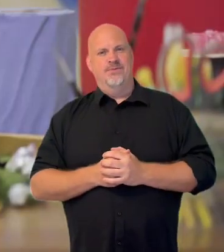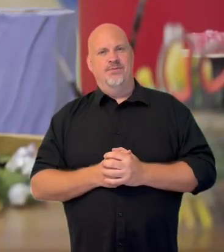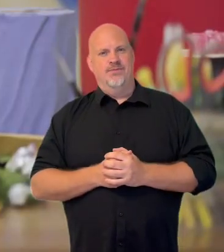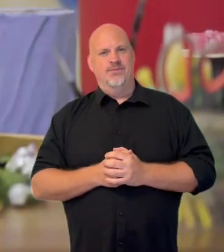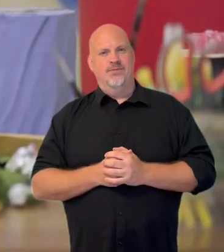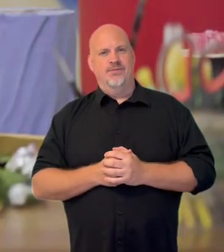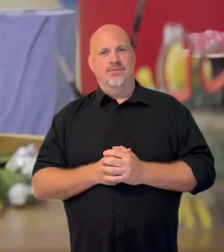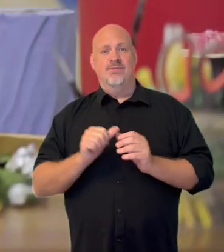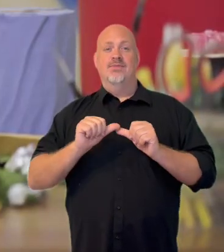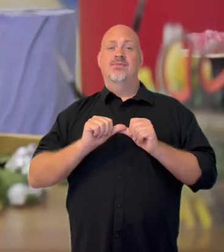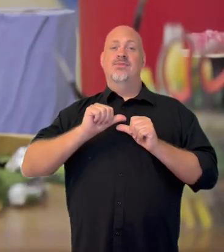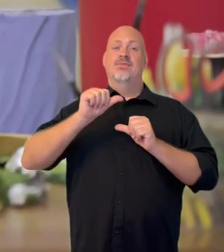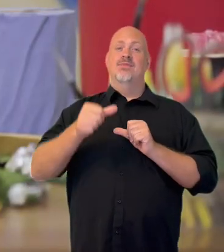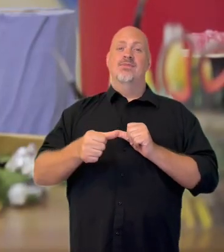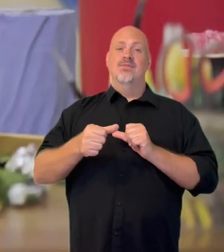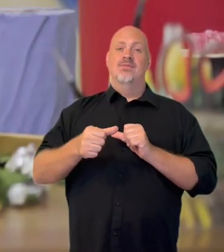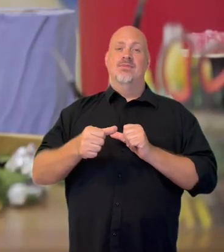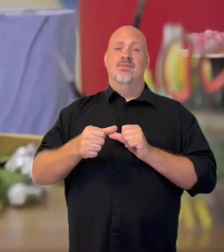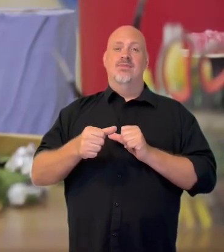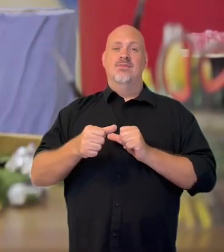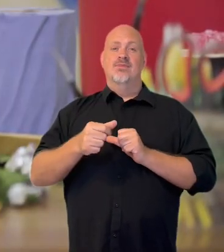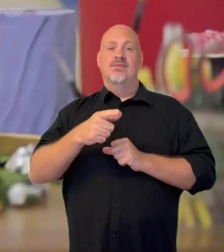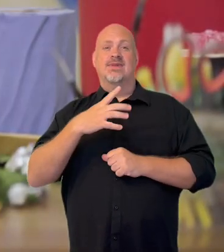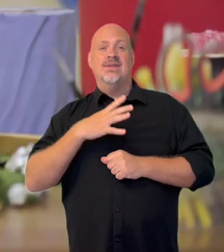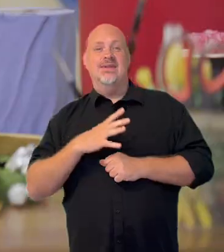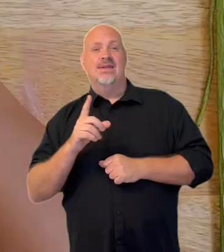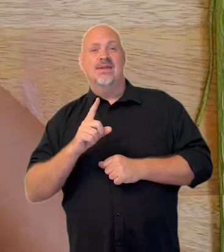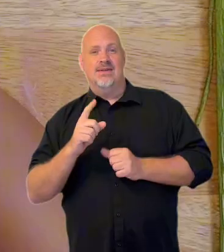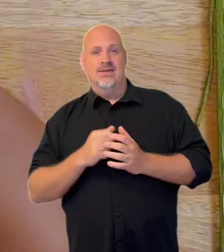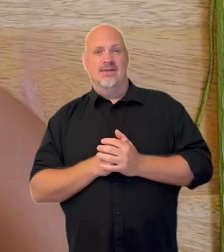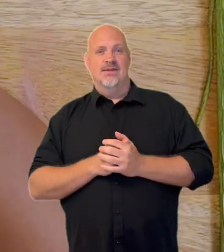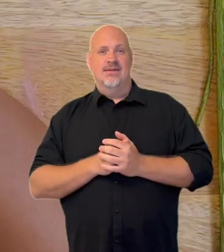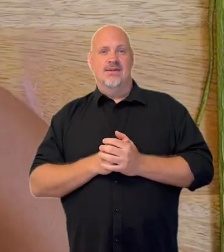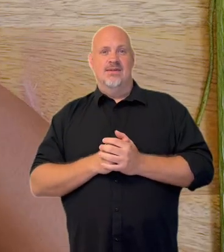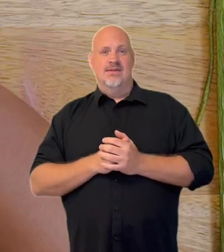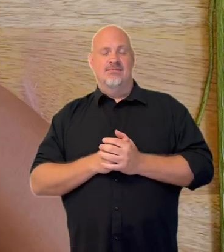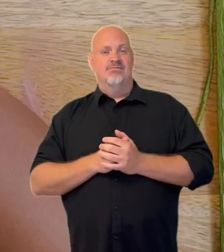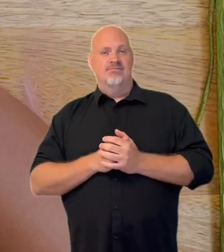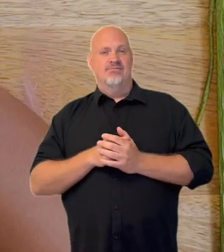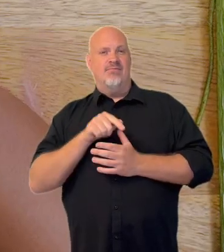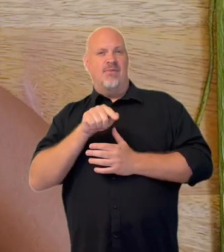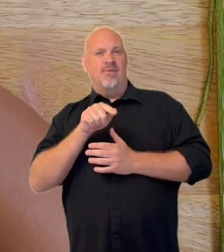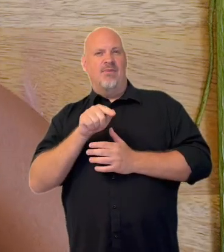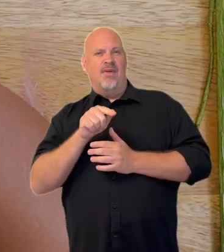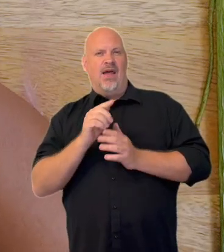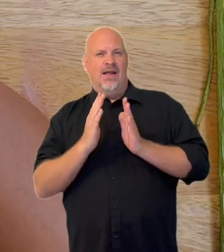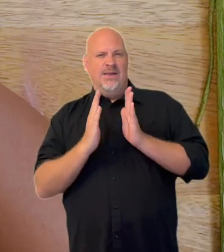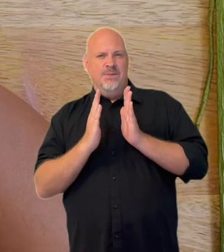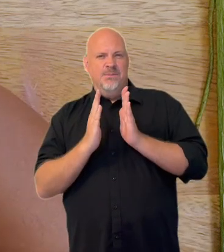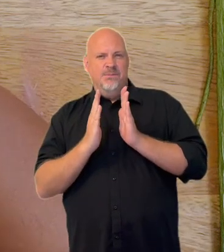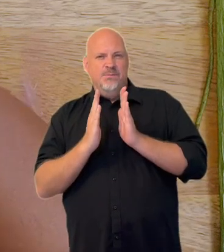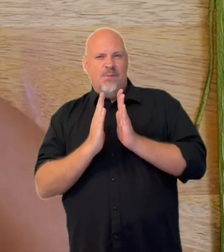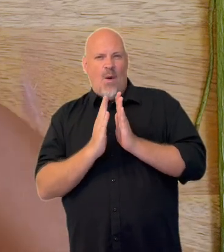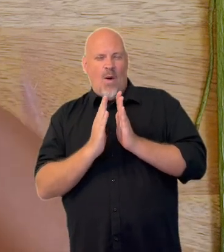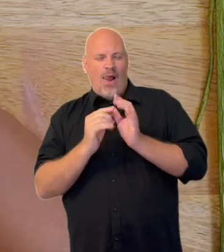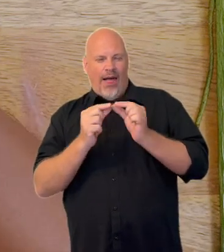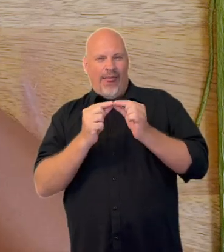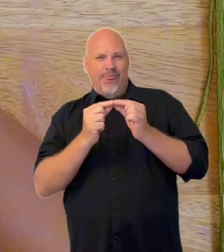The next piece of thing that you have to do for the middle section is to have very small, thin